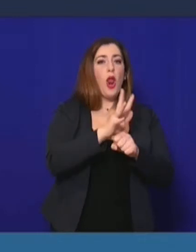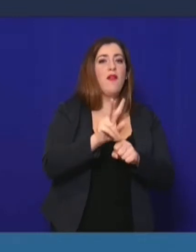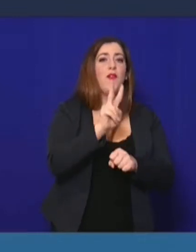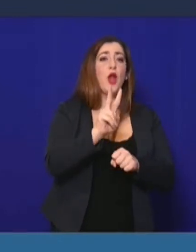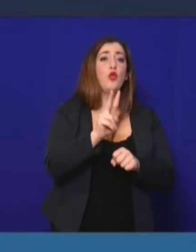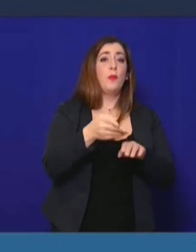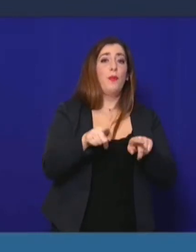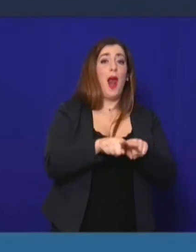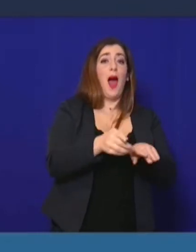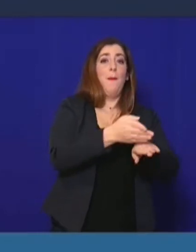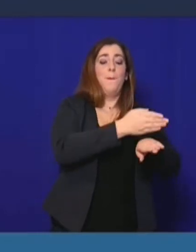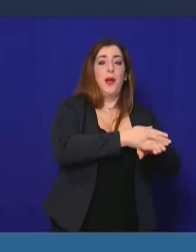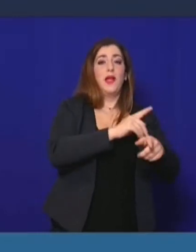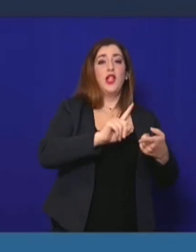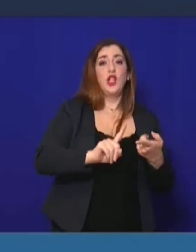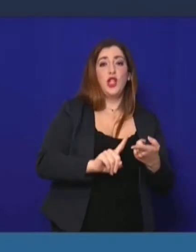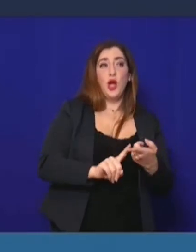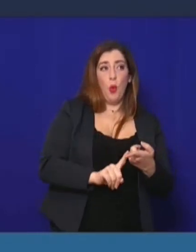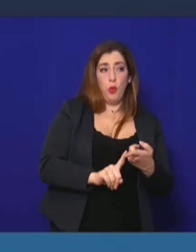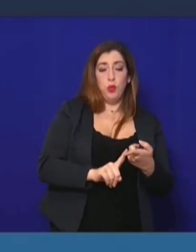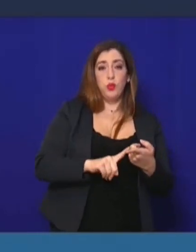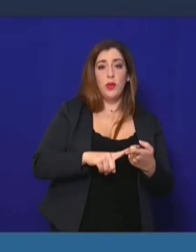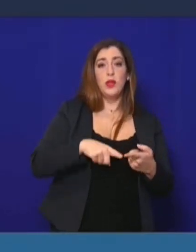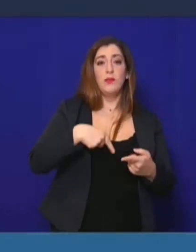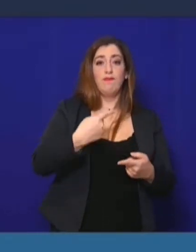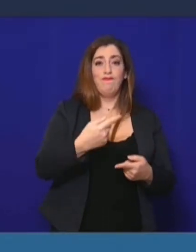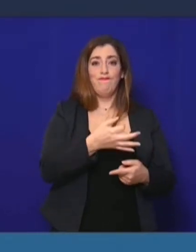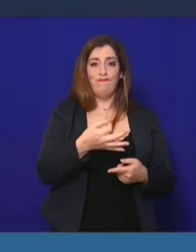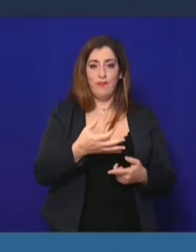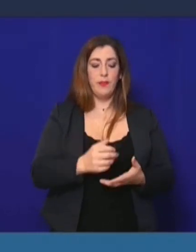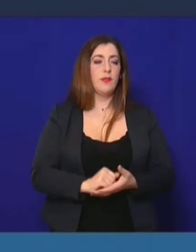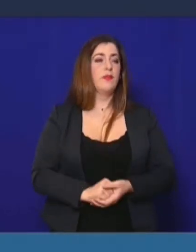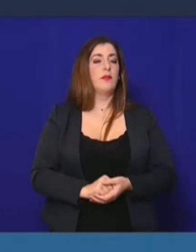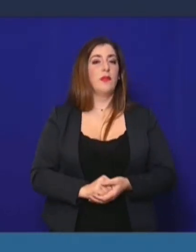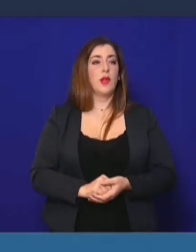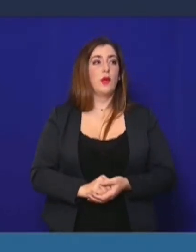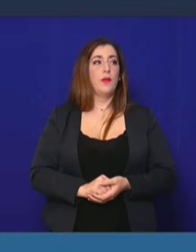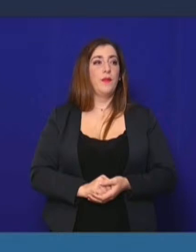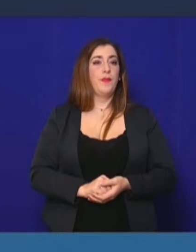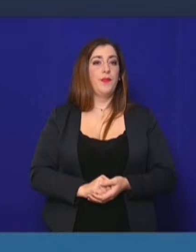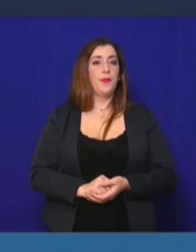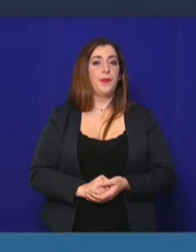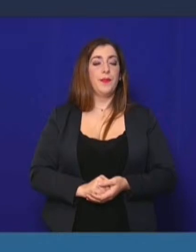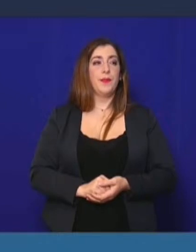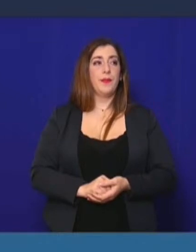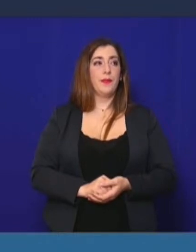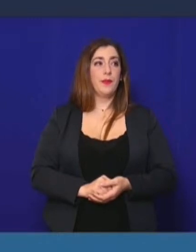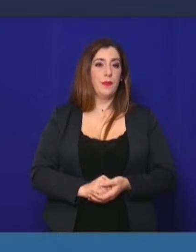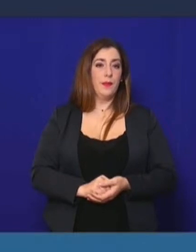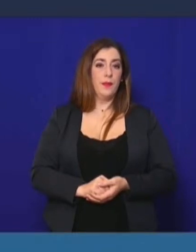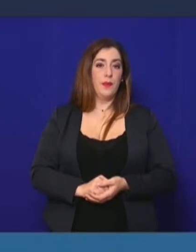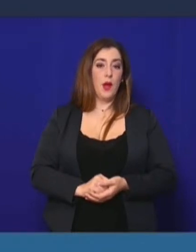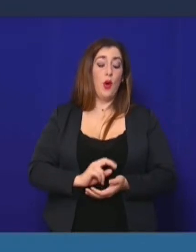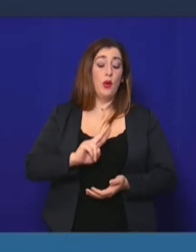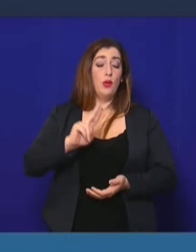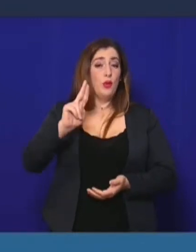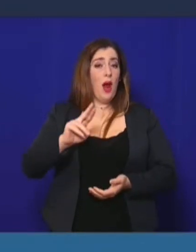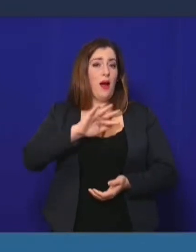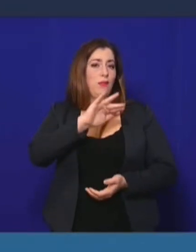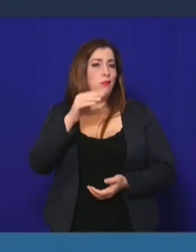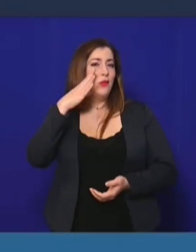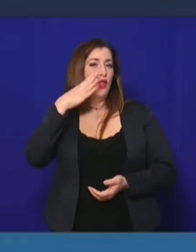8 każijiet li kienu pożittivi. U allura aħna wkoll anke skont il-parir li tantna l-ECDC u